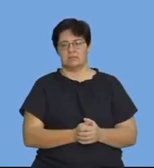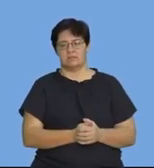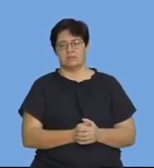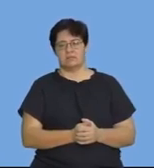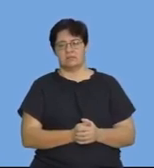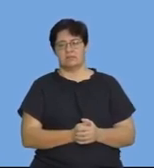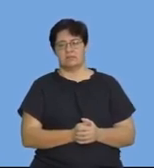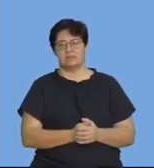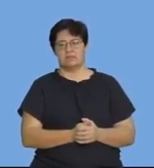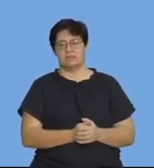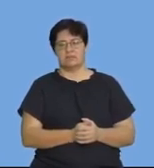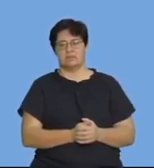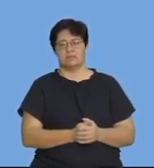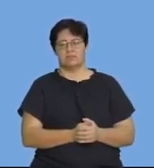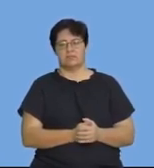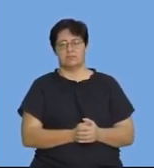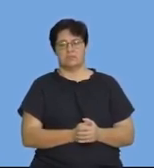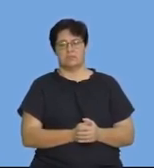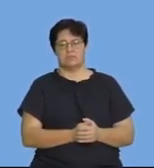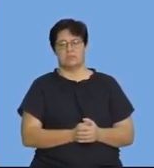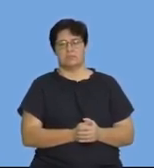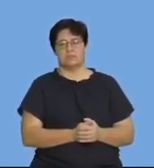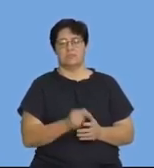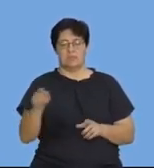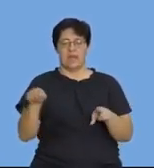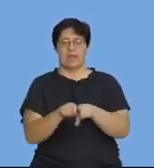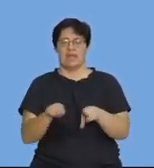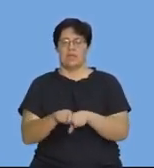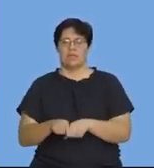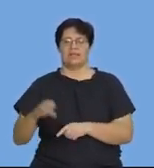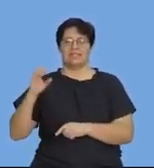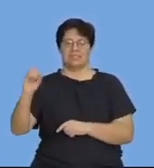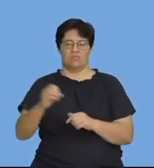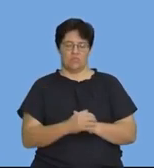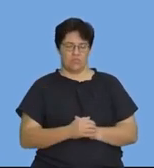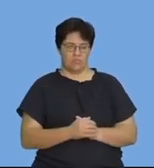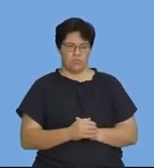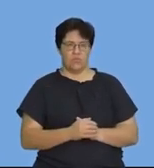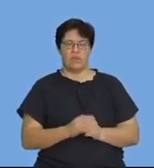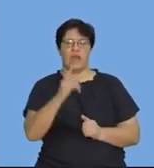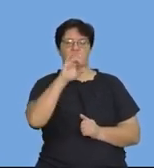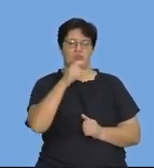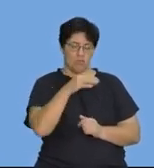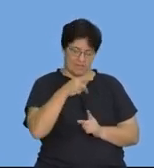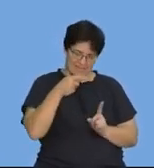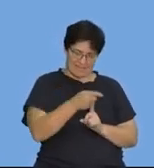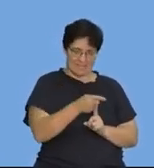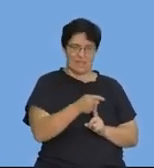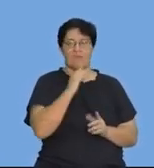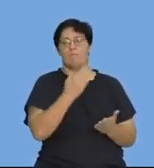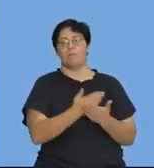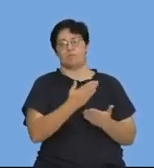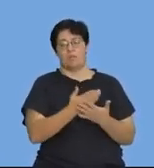be y squared equal to 0. And then you factorize this, right? If it's possible to